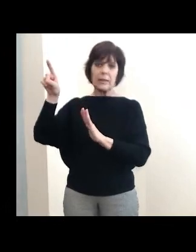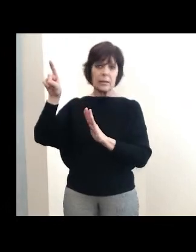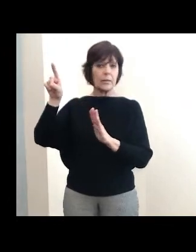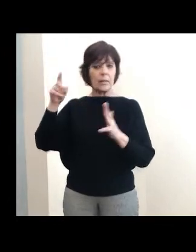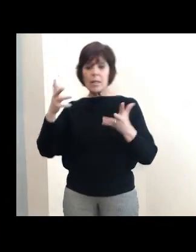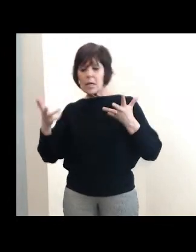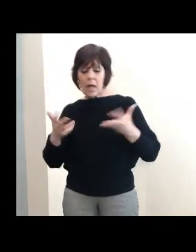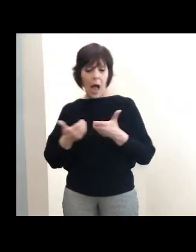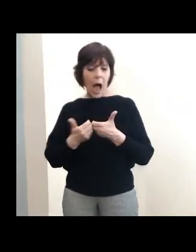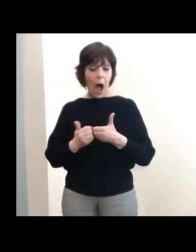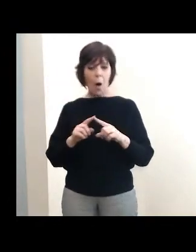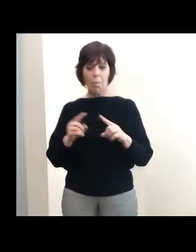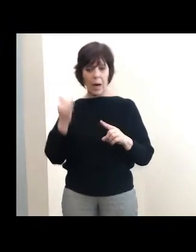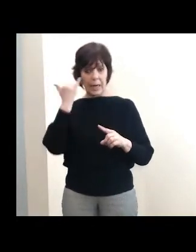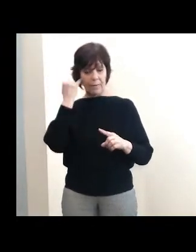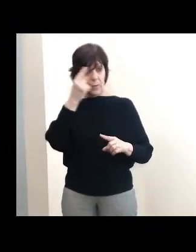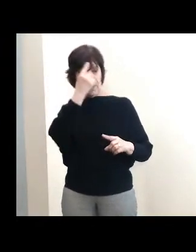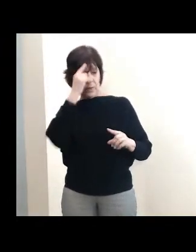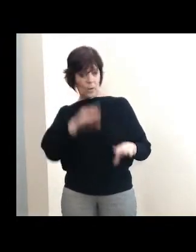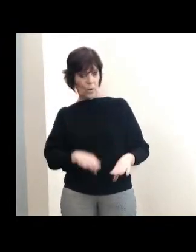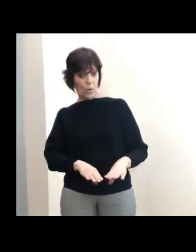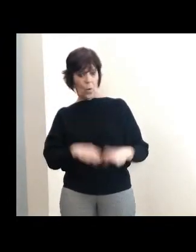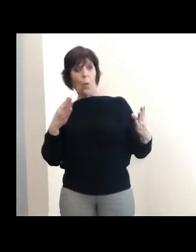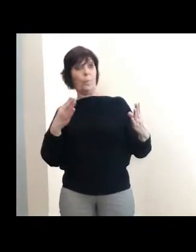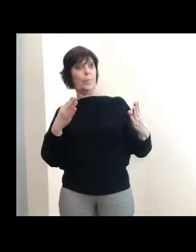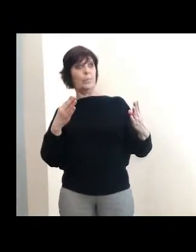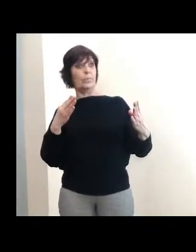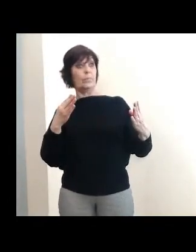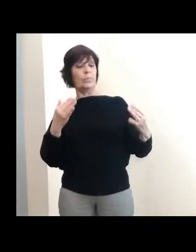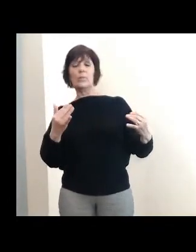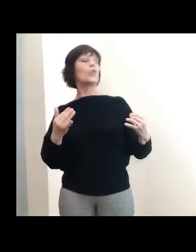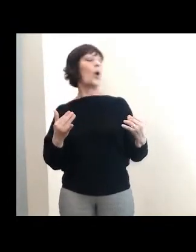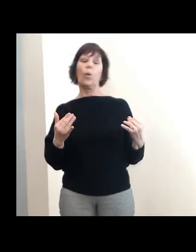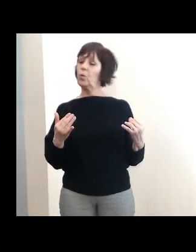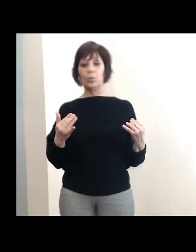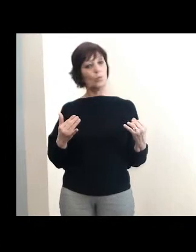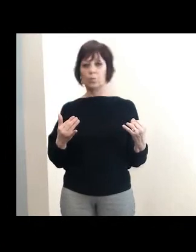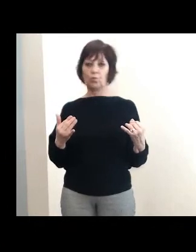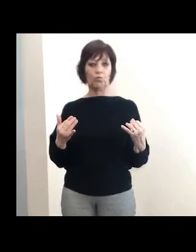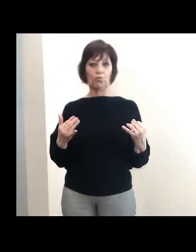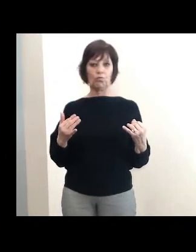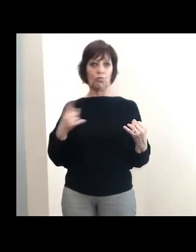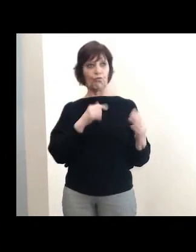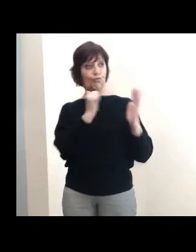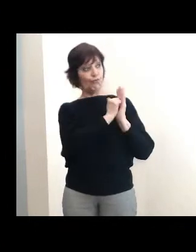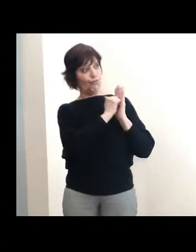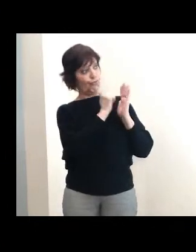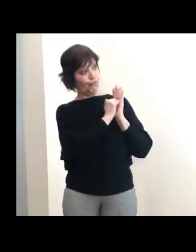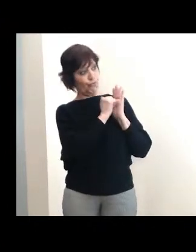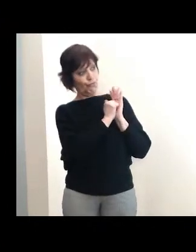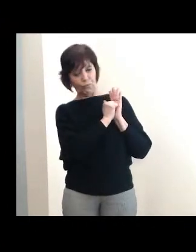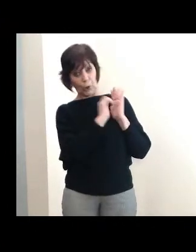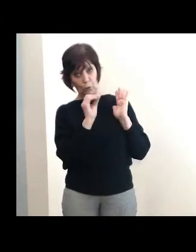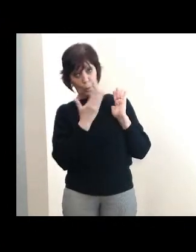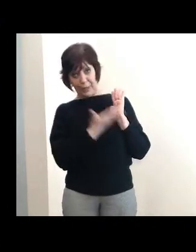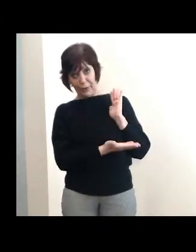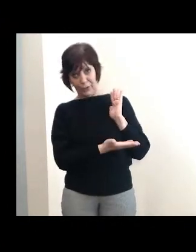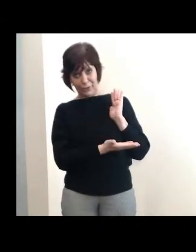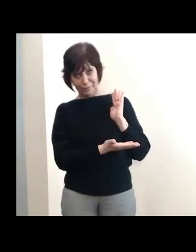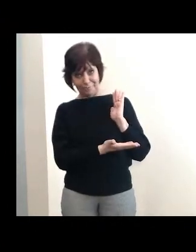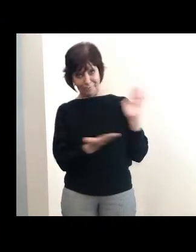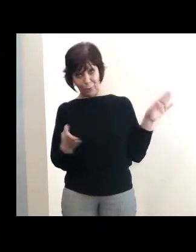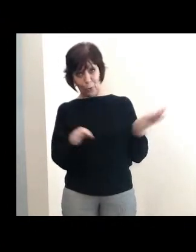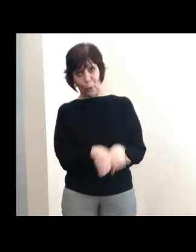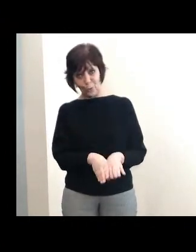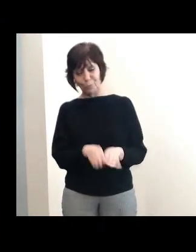associated with it, but if anybody thinks that the convention center site is open, they can go knock on the door. They won't find anybody there because the place